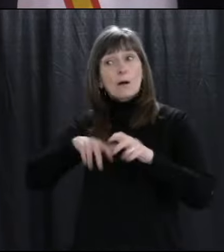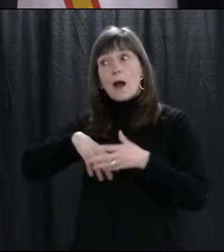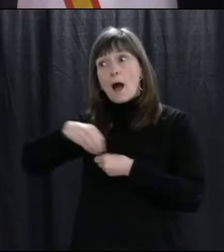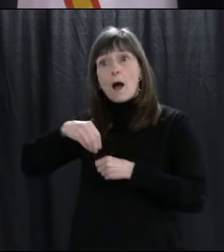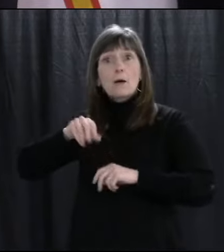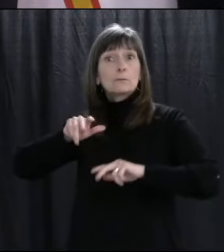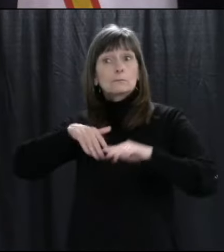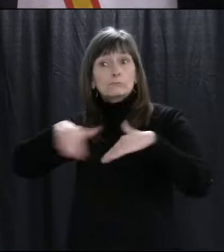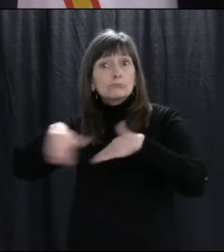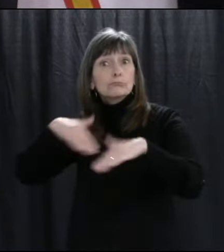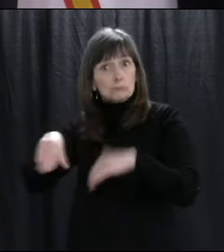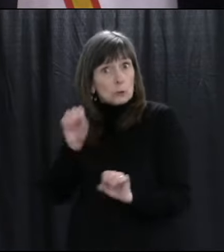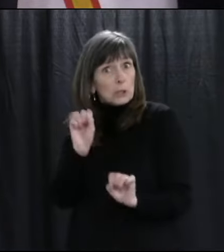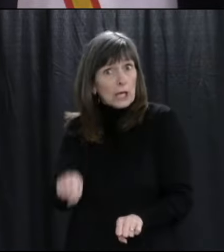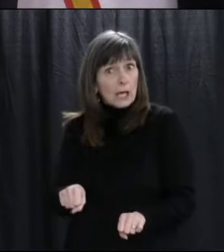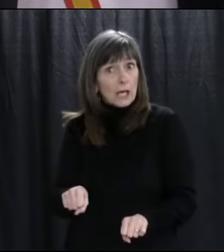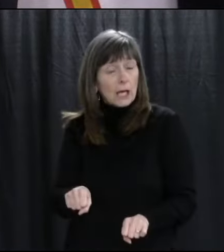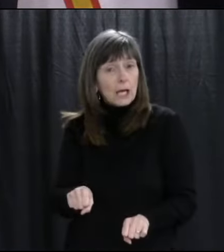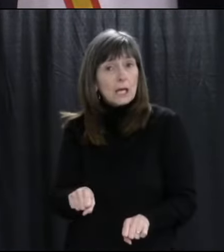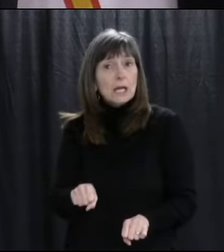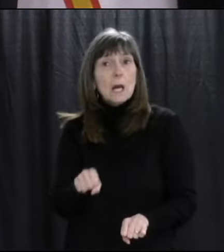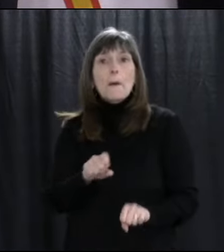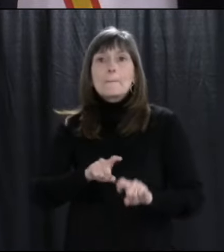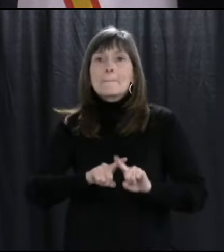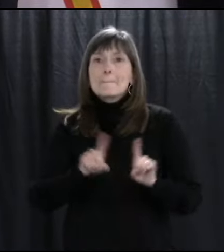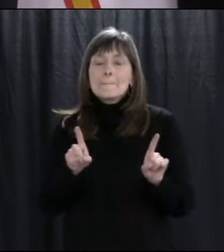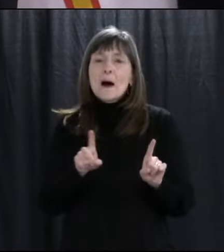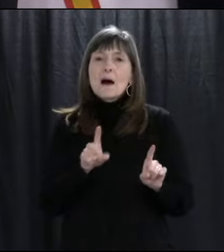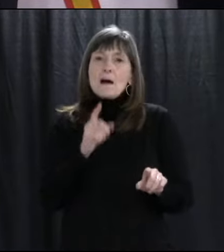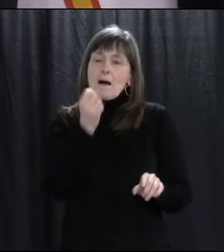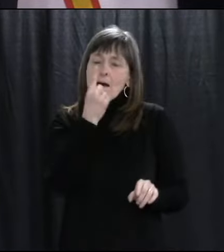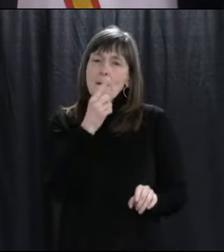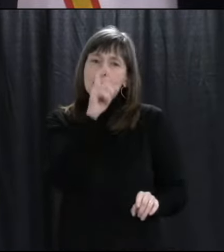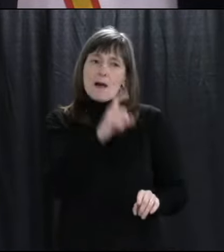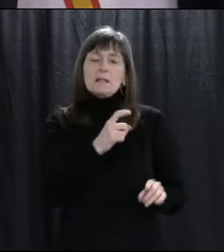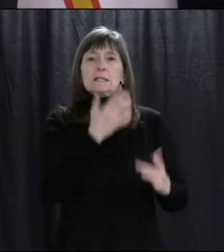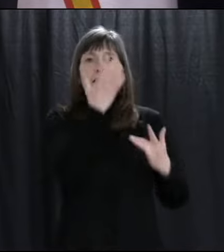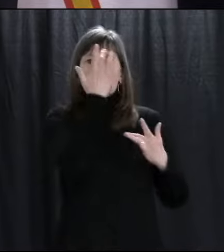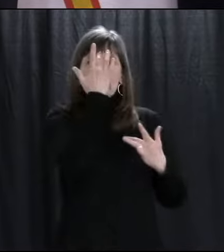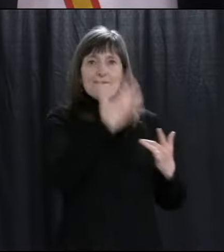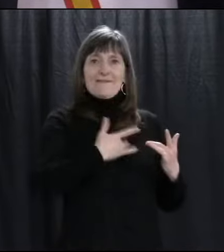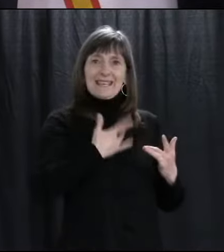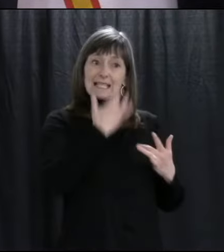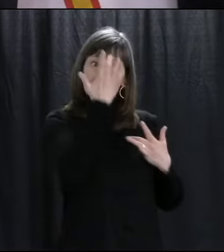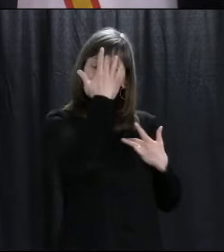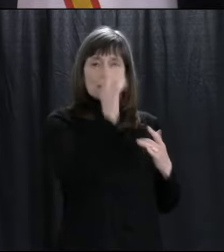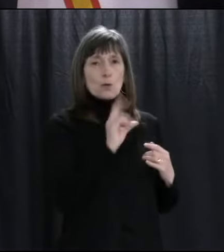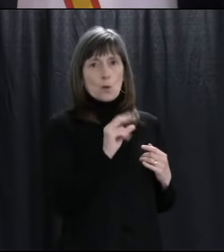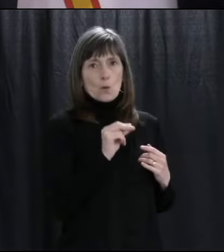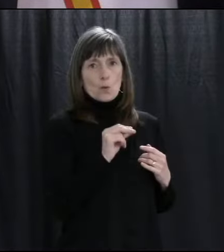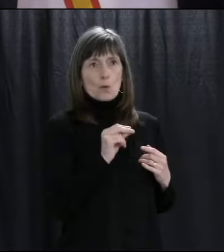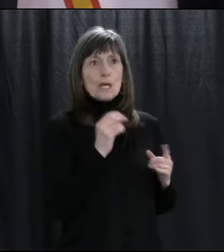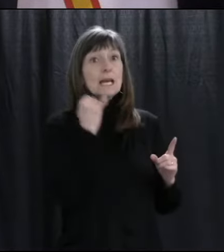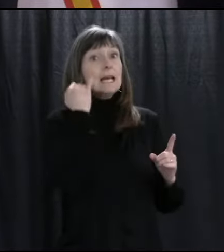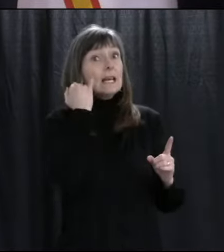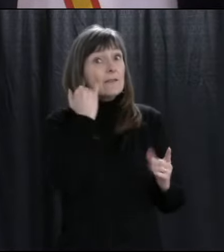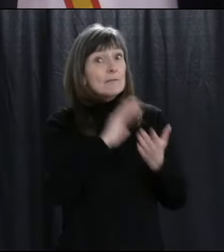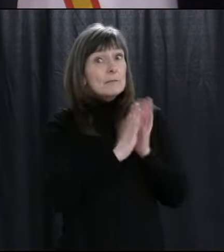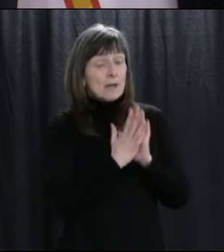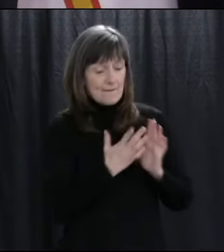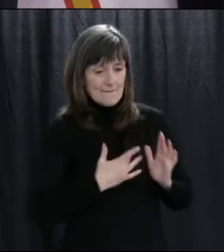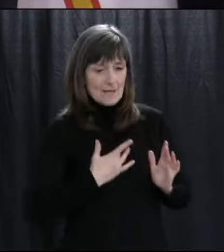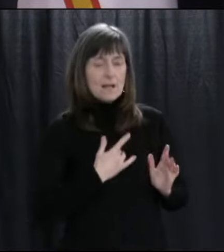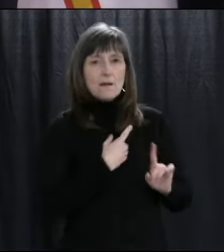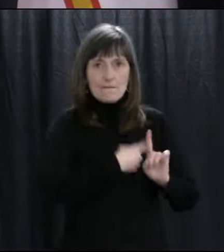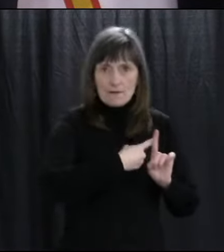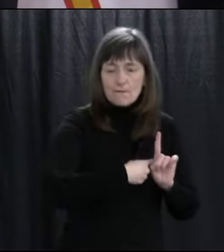distancing, as long as you have no symptoms. If you are symptomatic or become symptomatic,